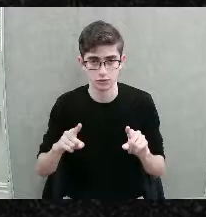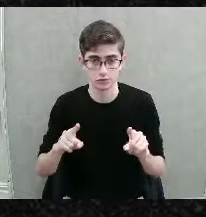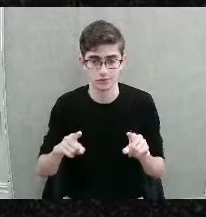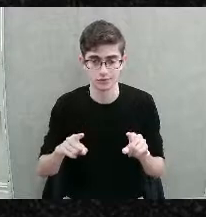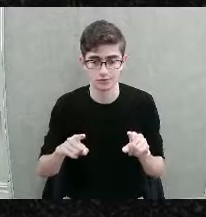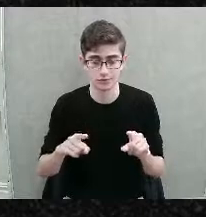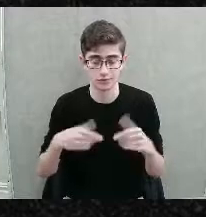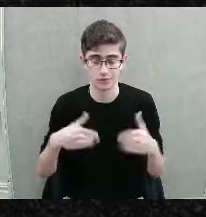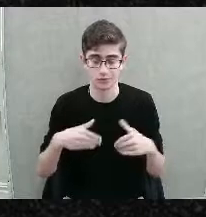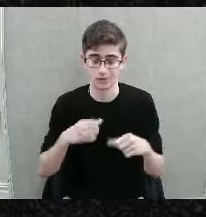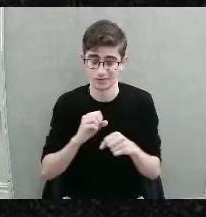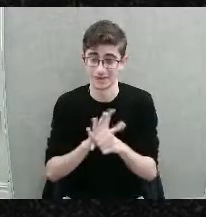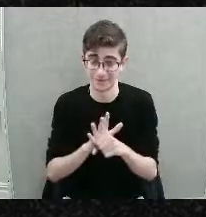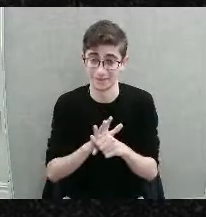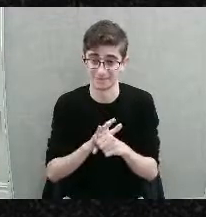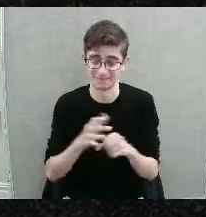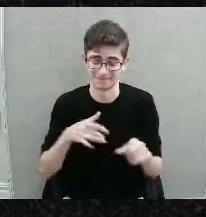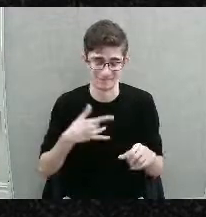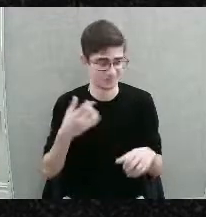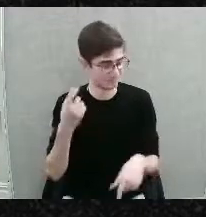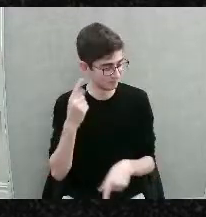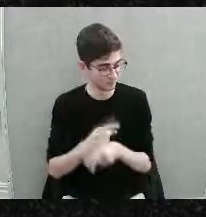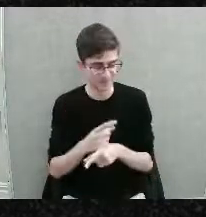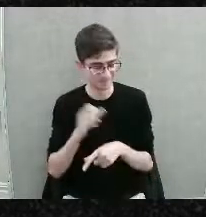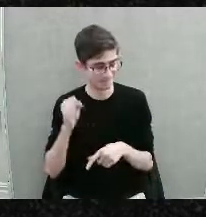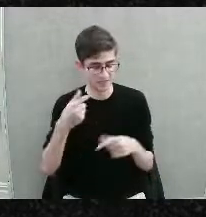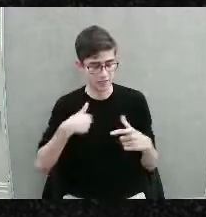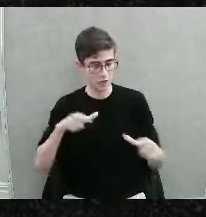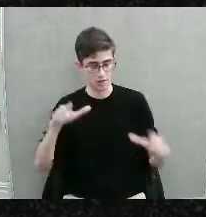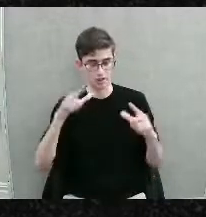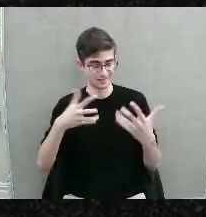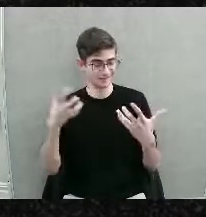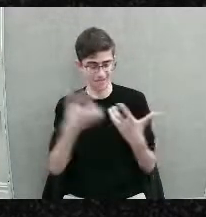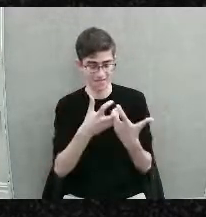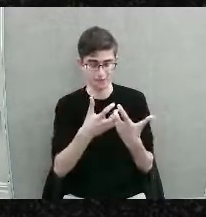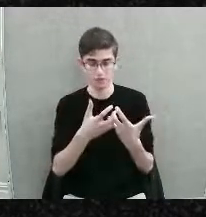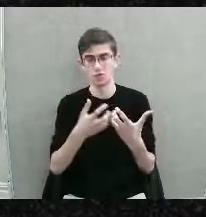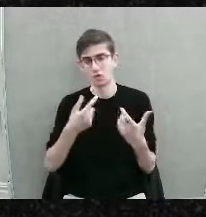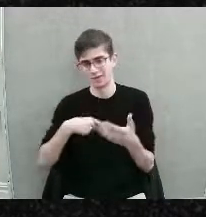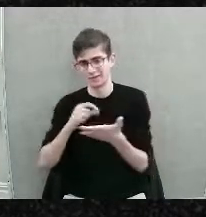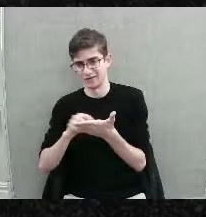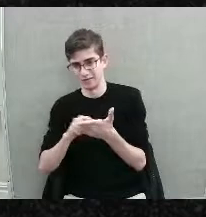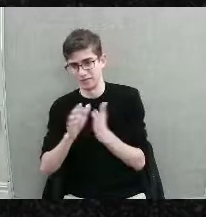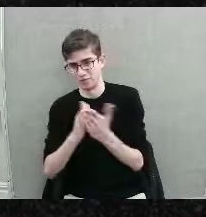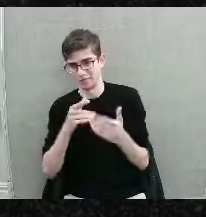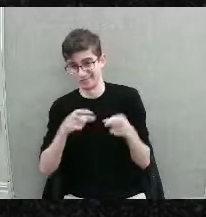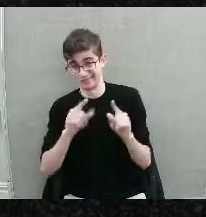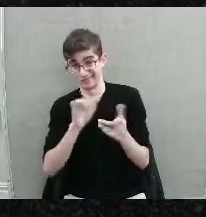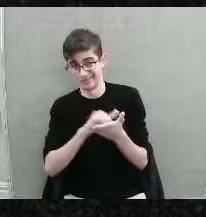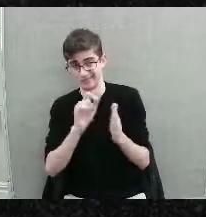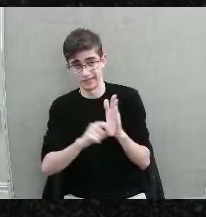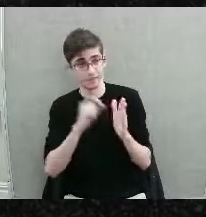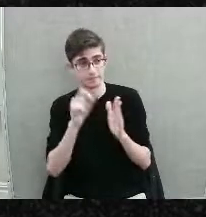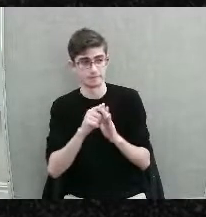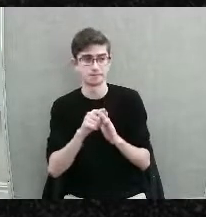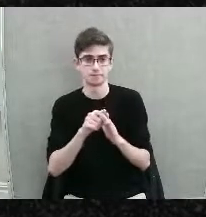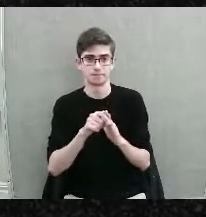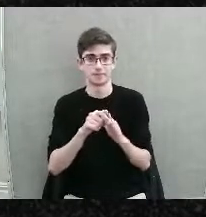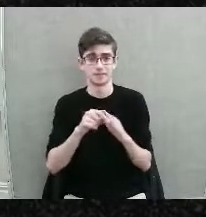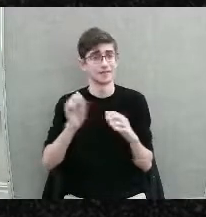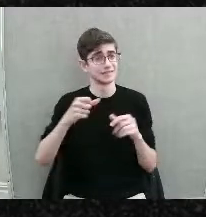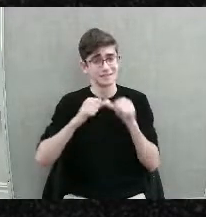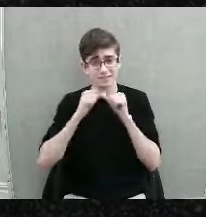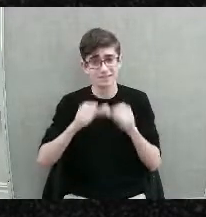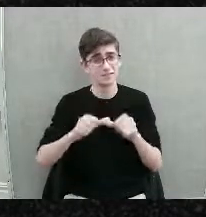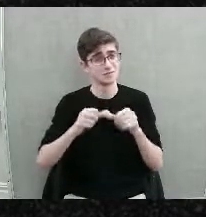initial months of the pandemic when we were finishing up the book. And it also, I think, became more evident just how